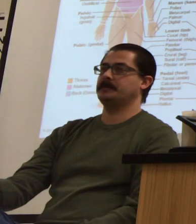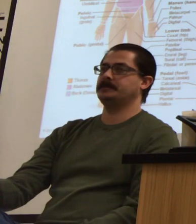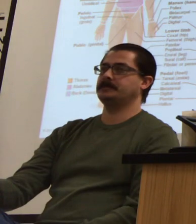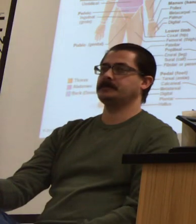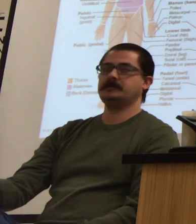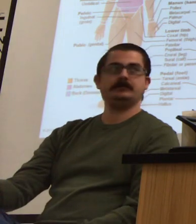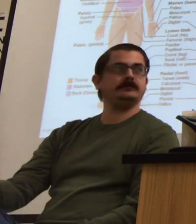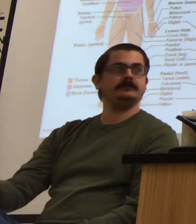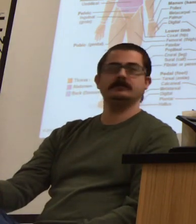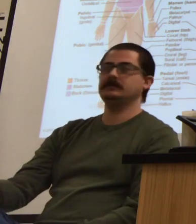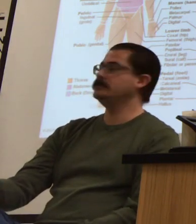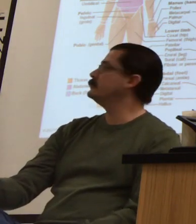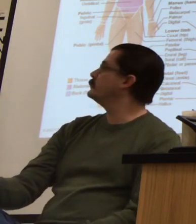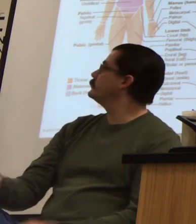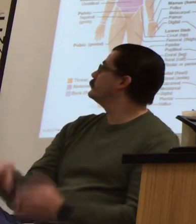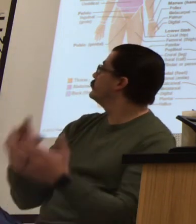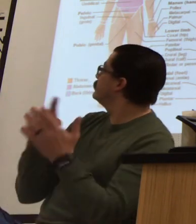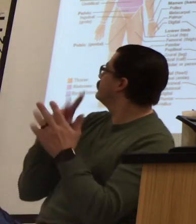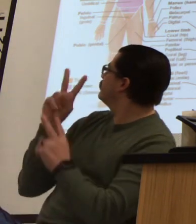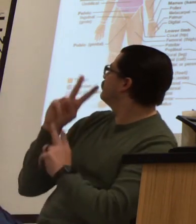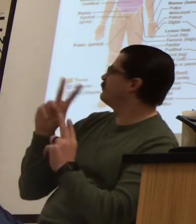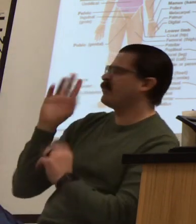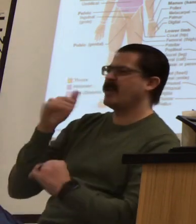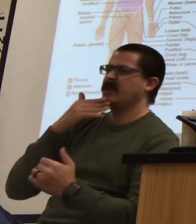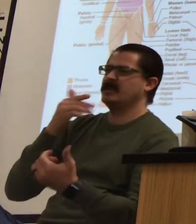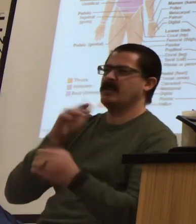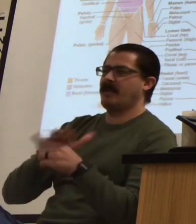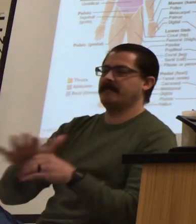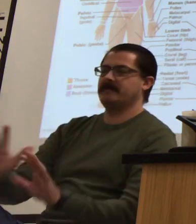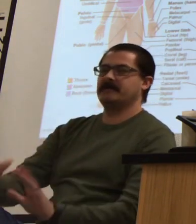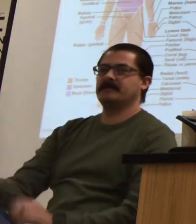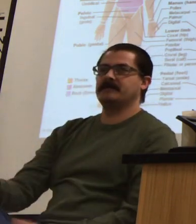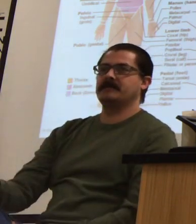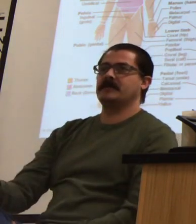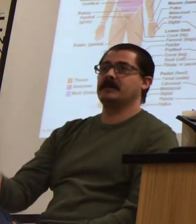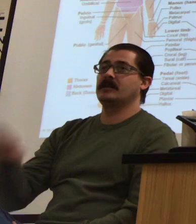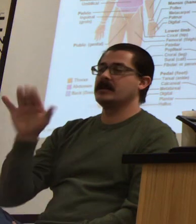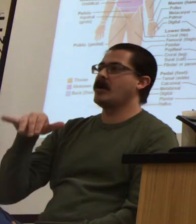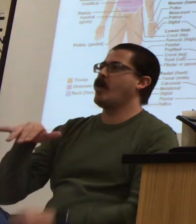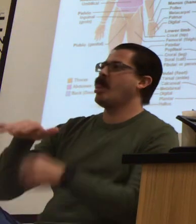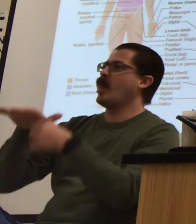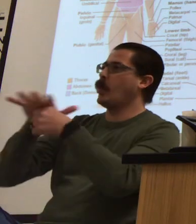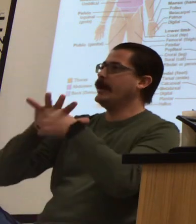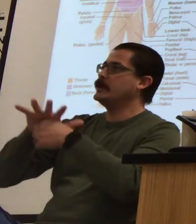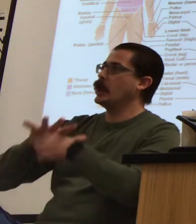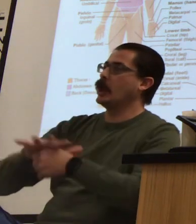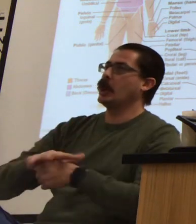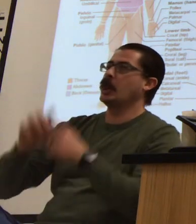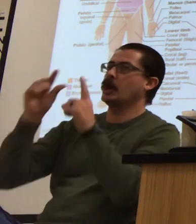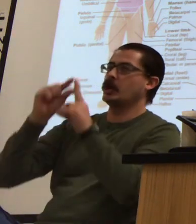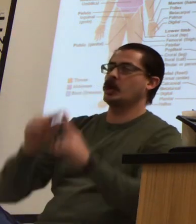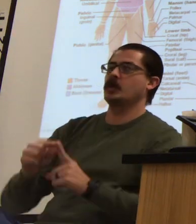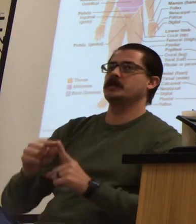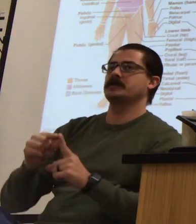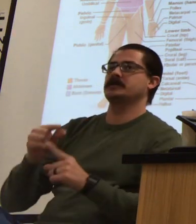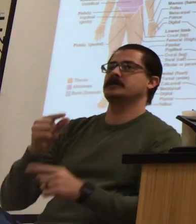double checking, make sure I didn't forget anything. I think that's good. That's enough. Okay, but those are all the regional terms to get you